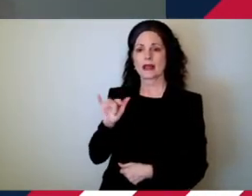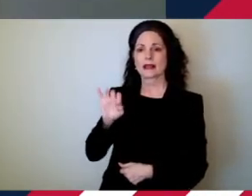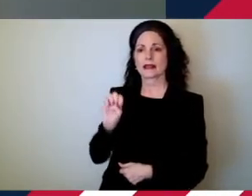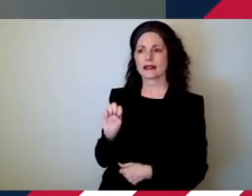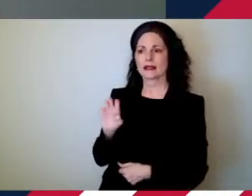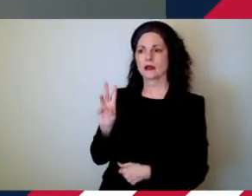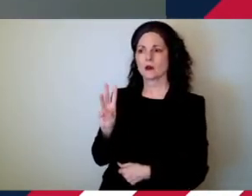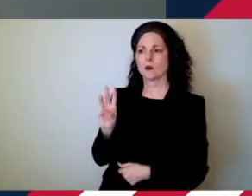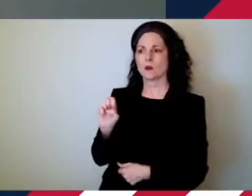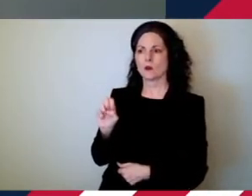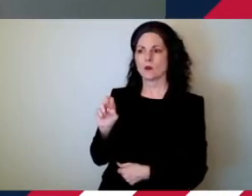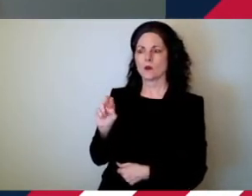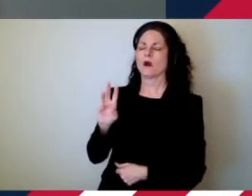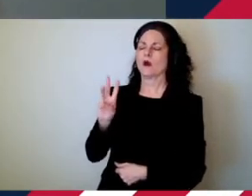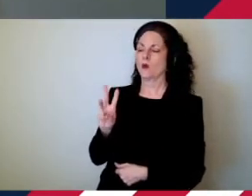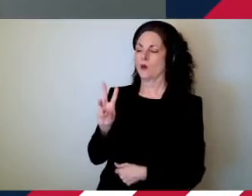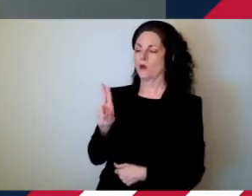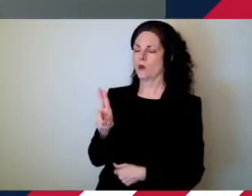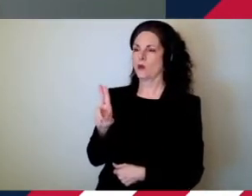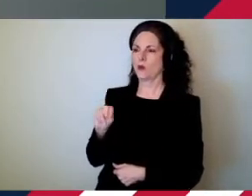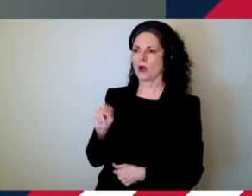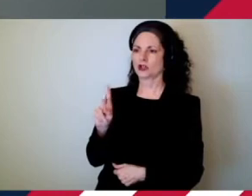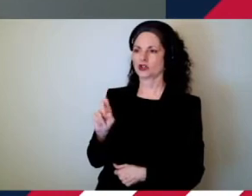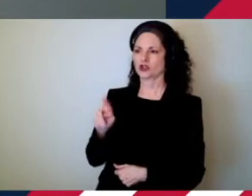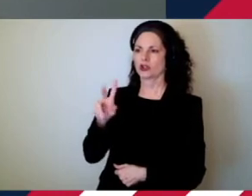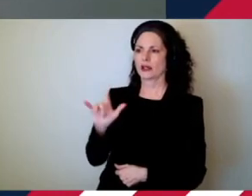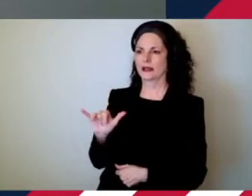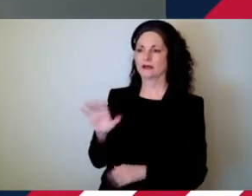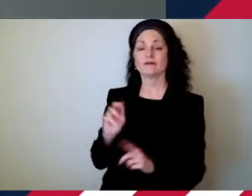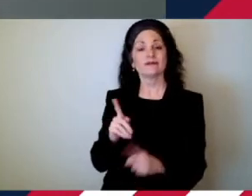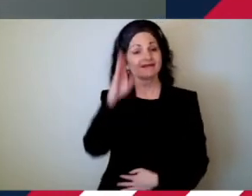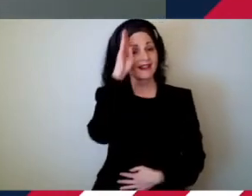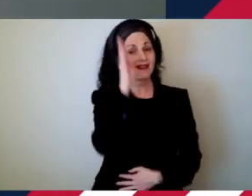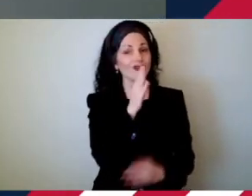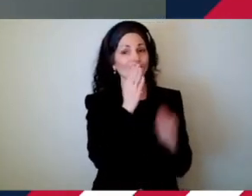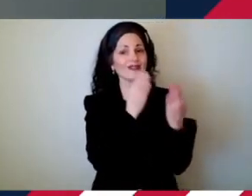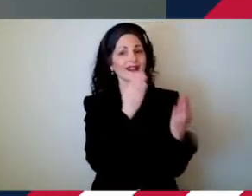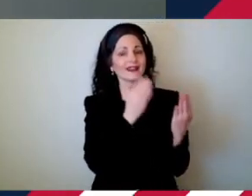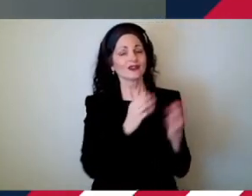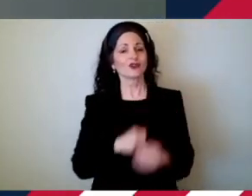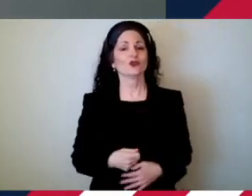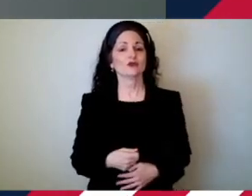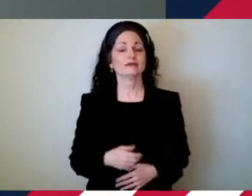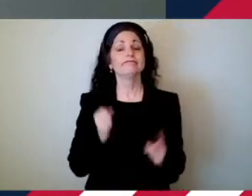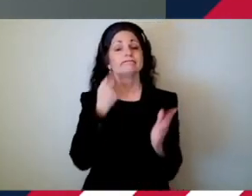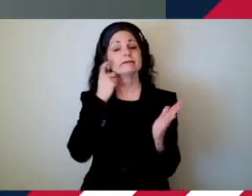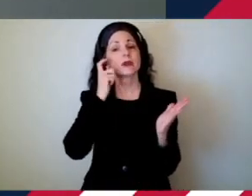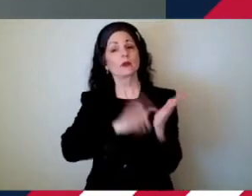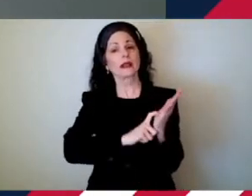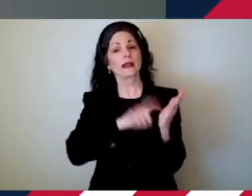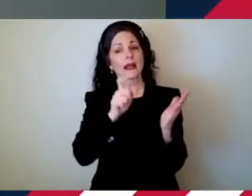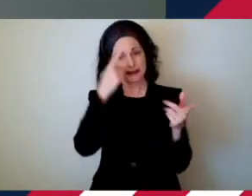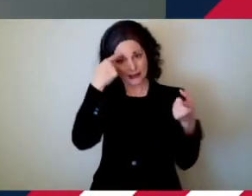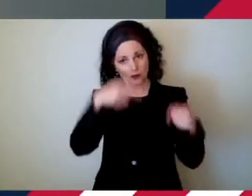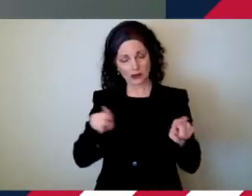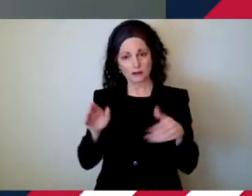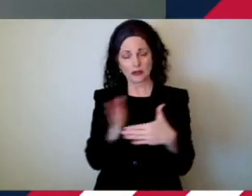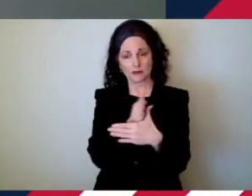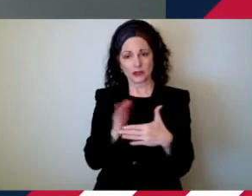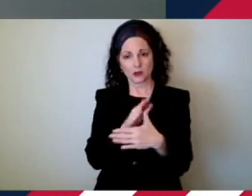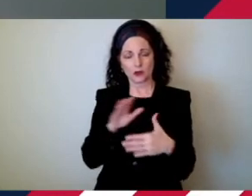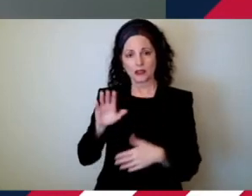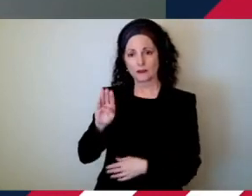Hello, thank you, Mr. Chairman. In a recognition of the agreement between Vice President Biden and Senator Sanders regarding